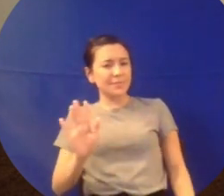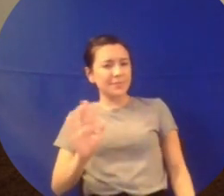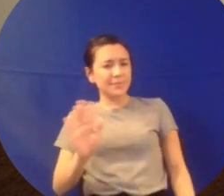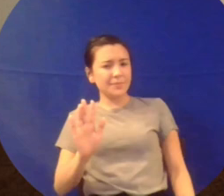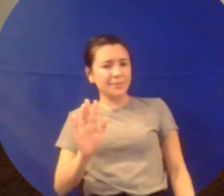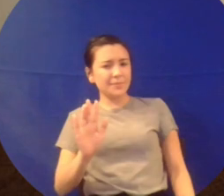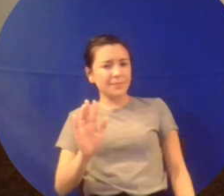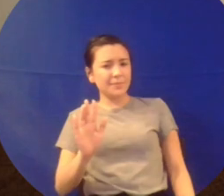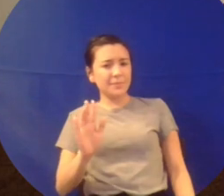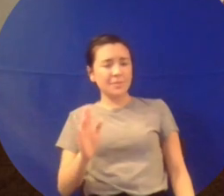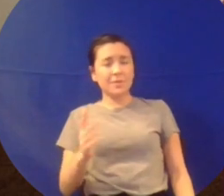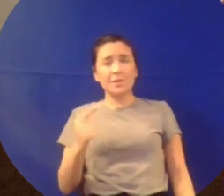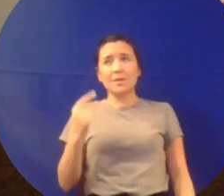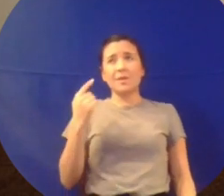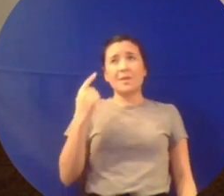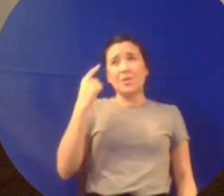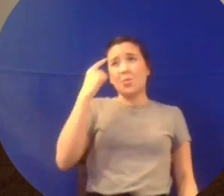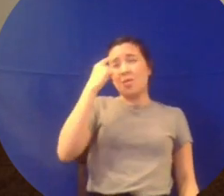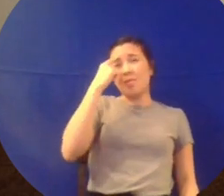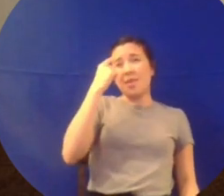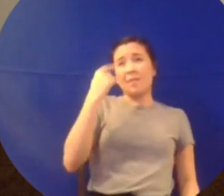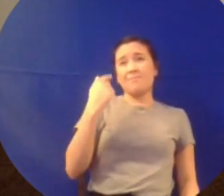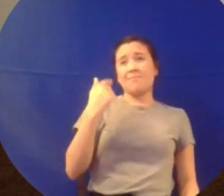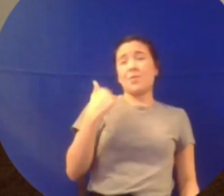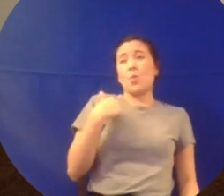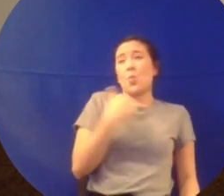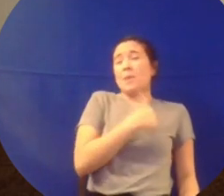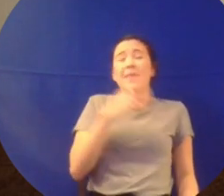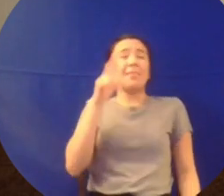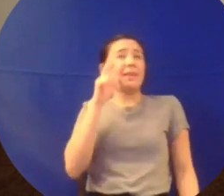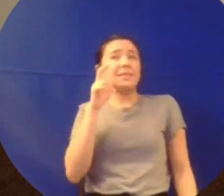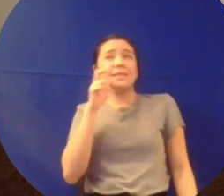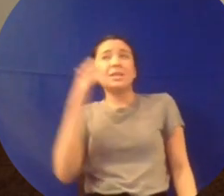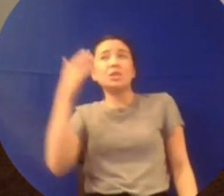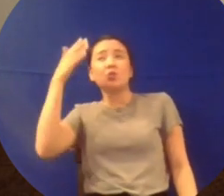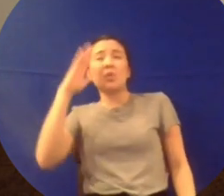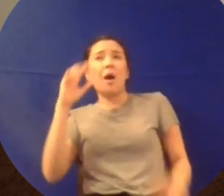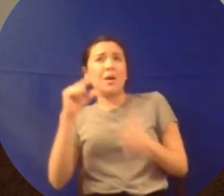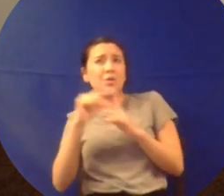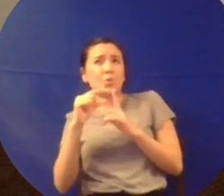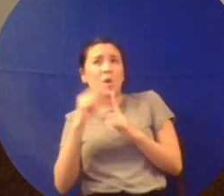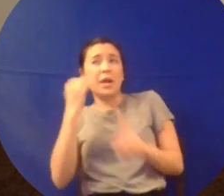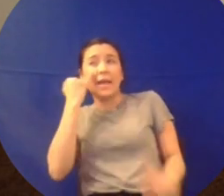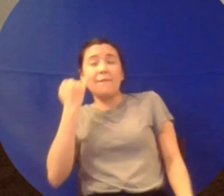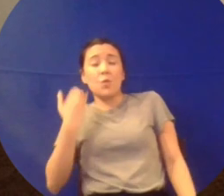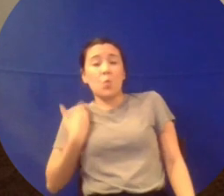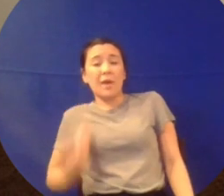Would we even be listening to God's word if we were?